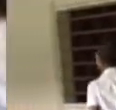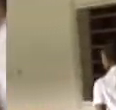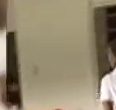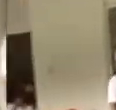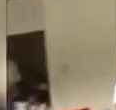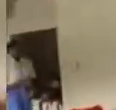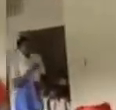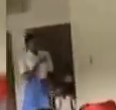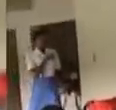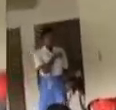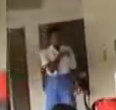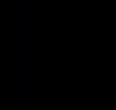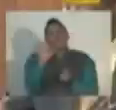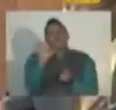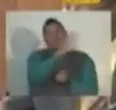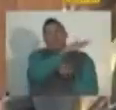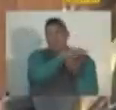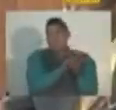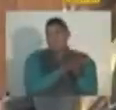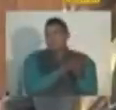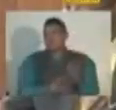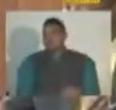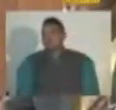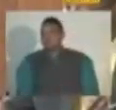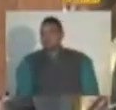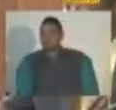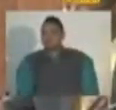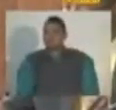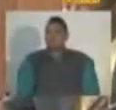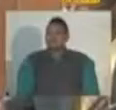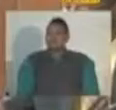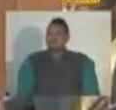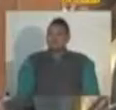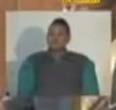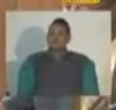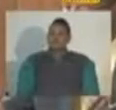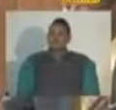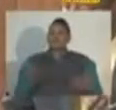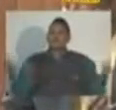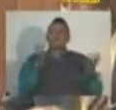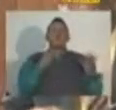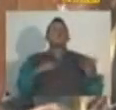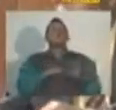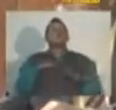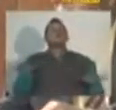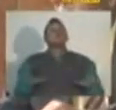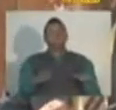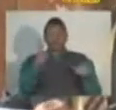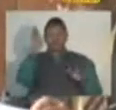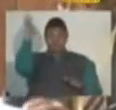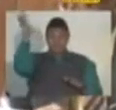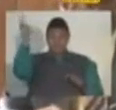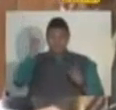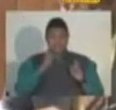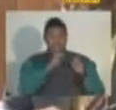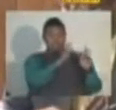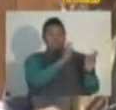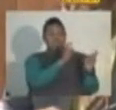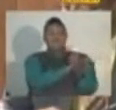been paying auxiliary fees. And what we are doing, Mr. Speaker, is to give